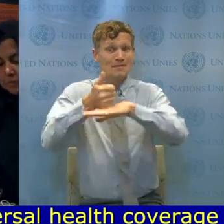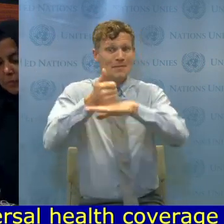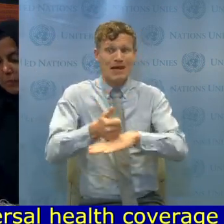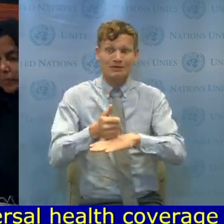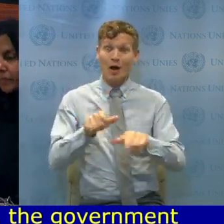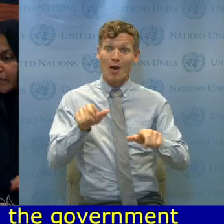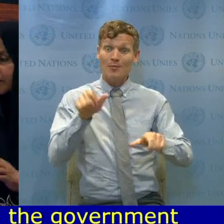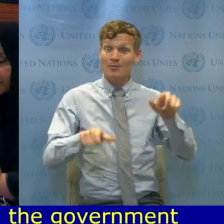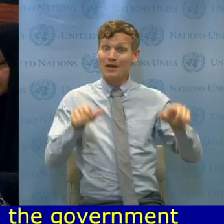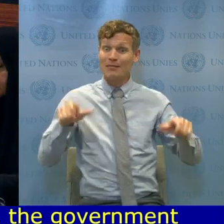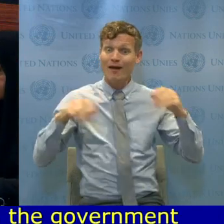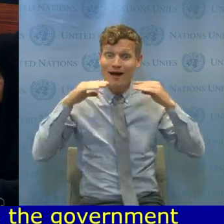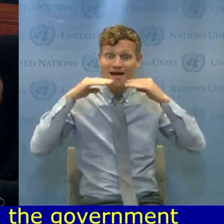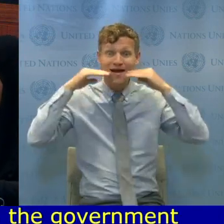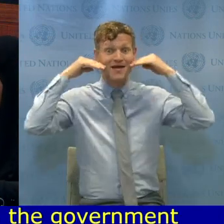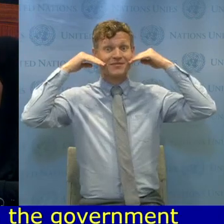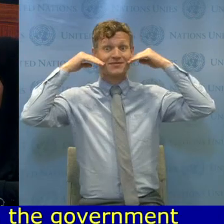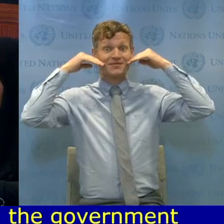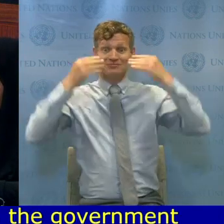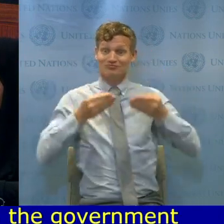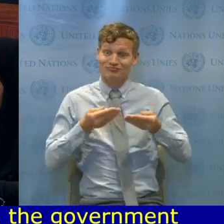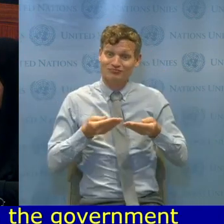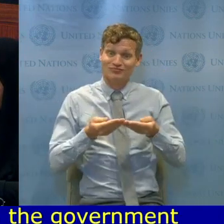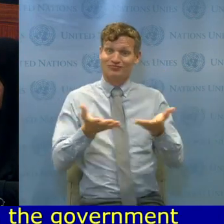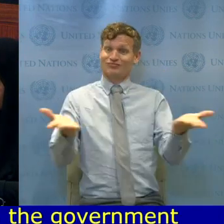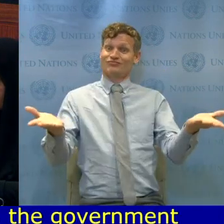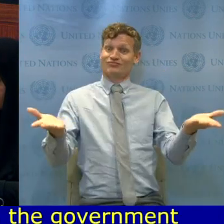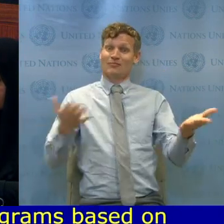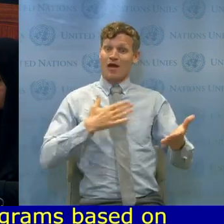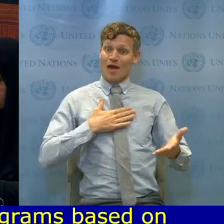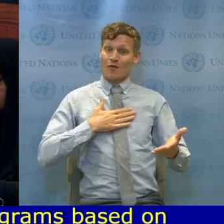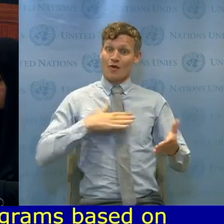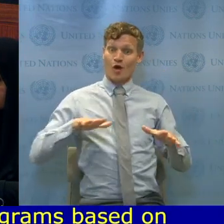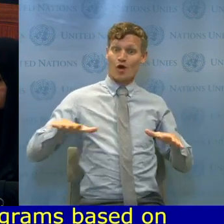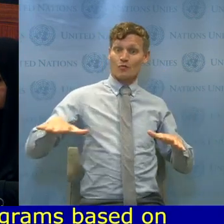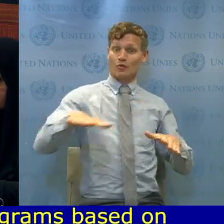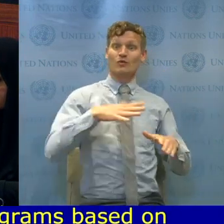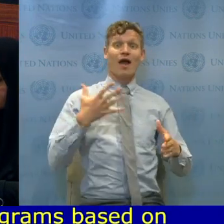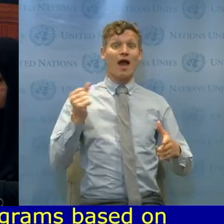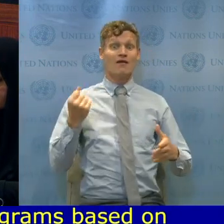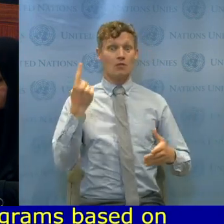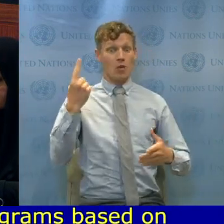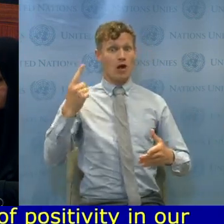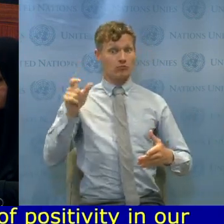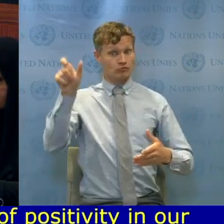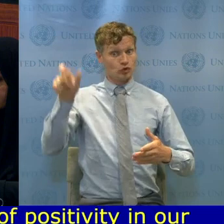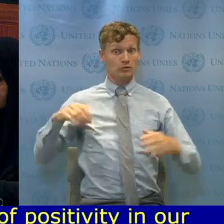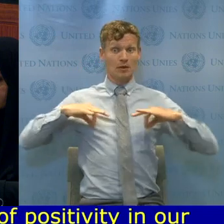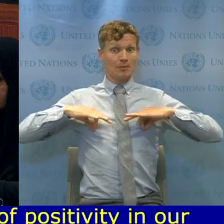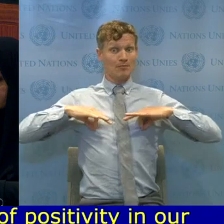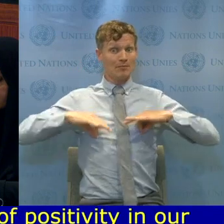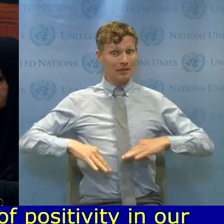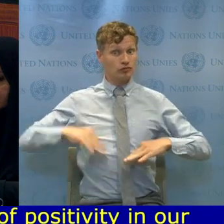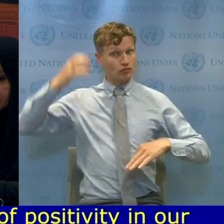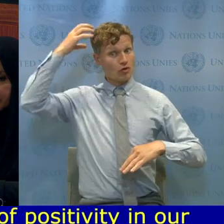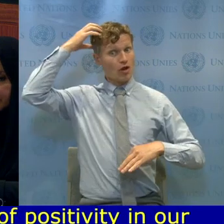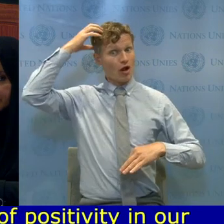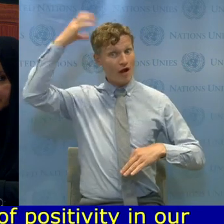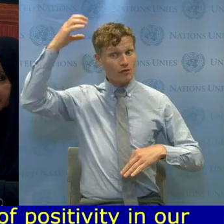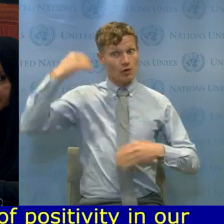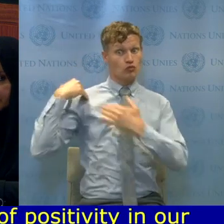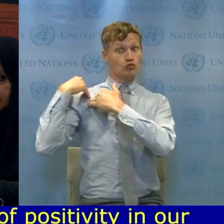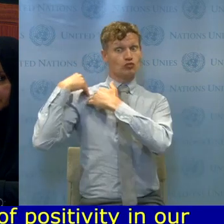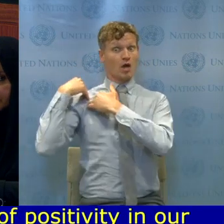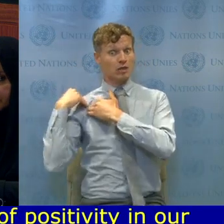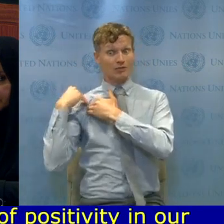our communities, which are driven by the Minister of State of Happiness and Well-being. Through programs and initiatives under the Ministry